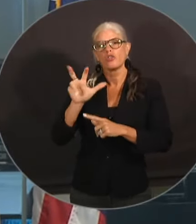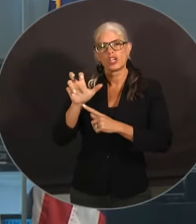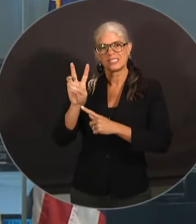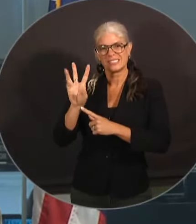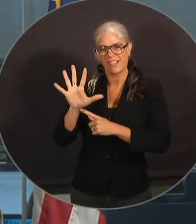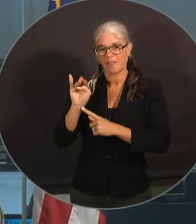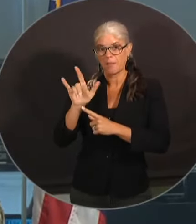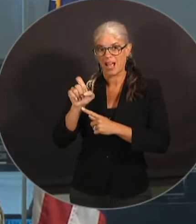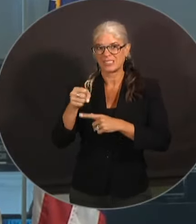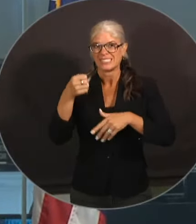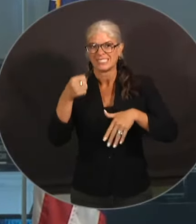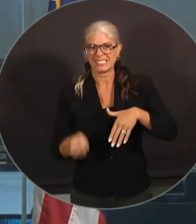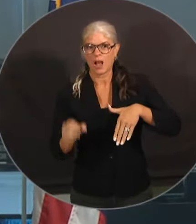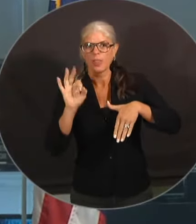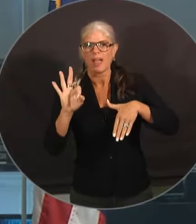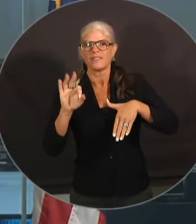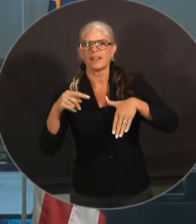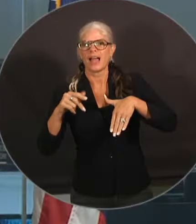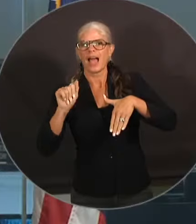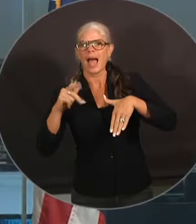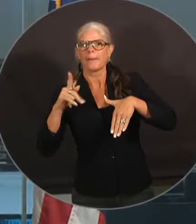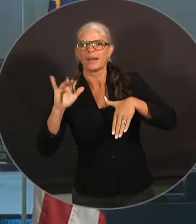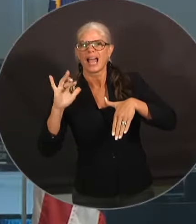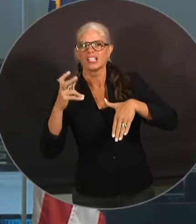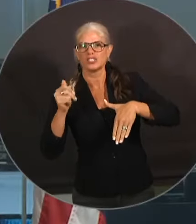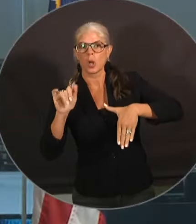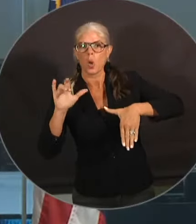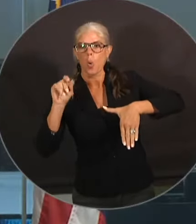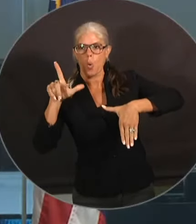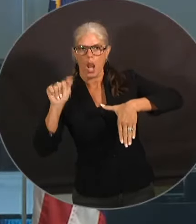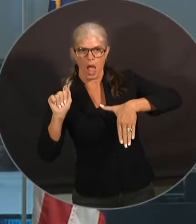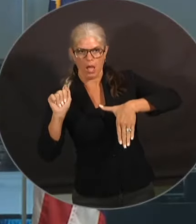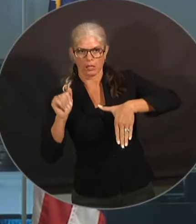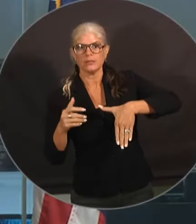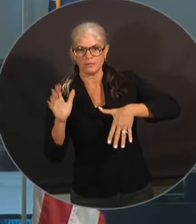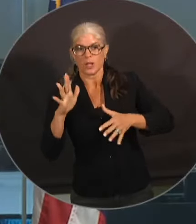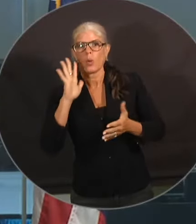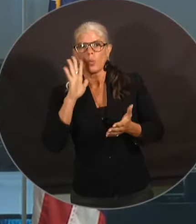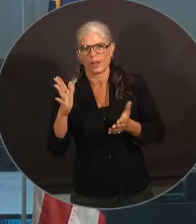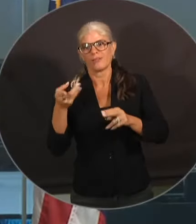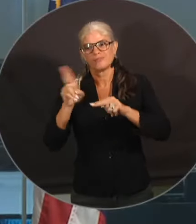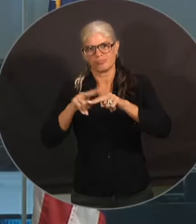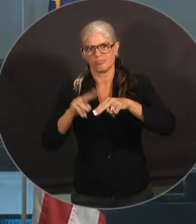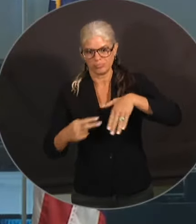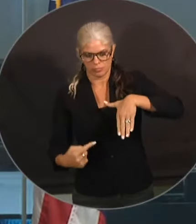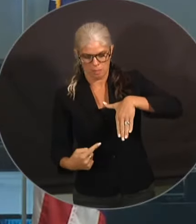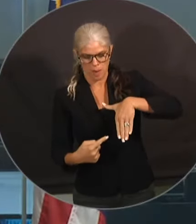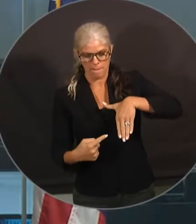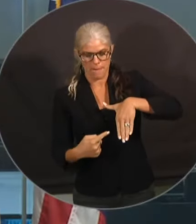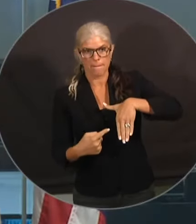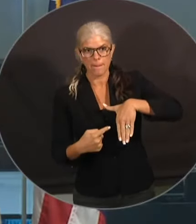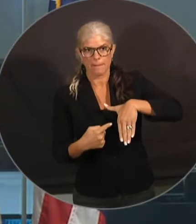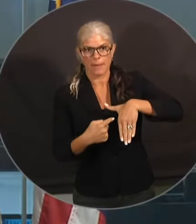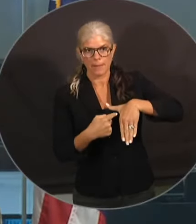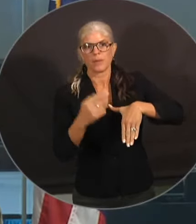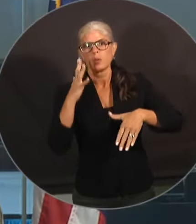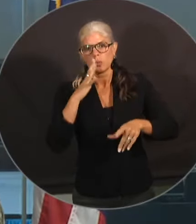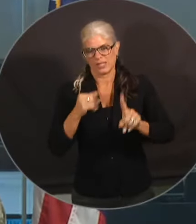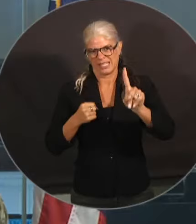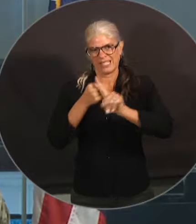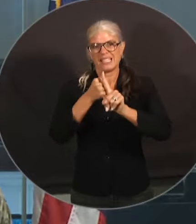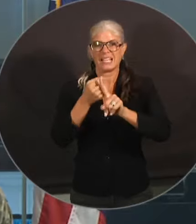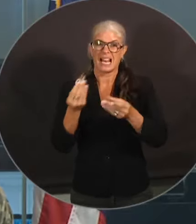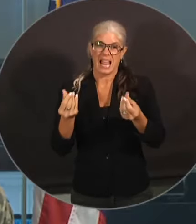of Apalachicola. It is expected to speed up throughout the day, and it's expected to make landfall in northern